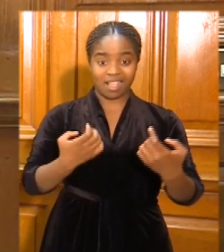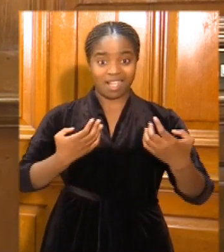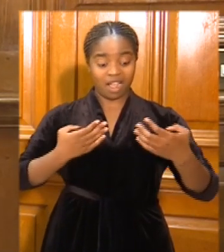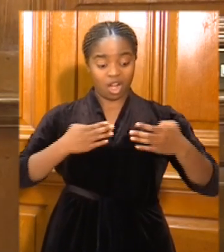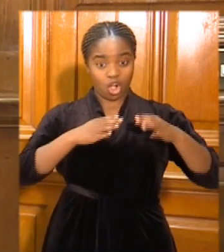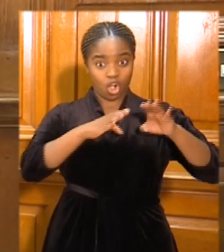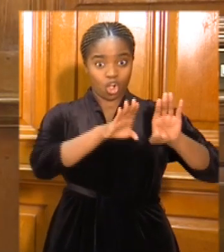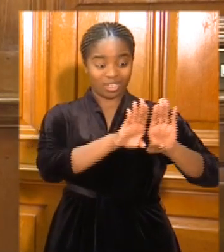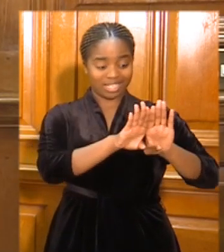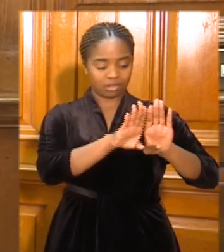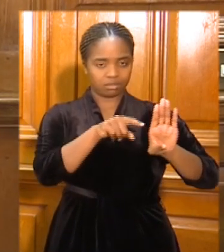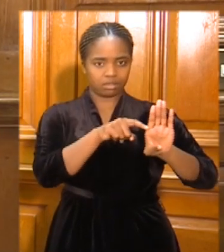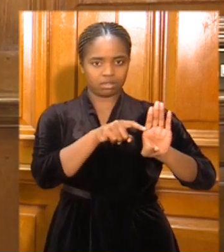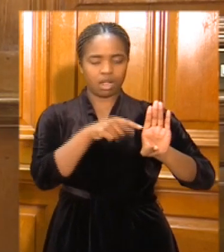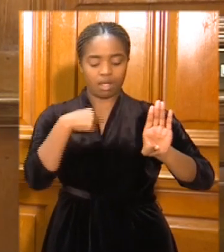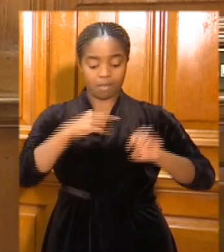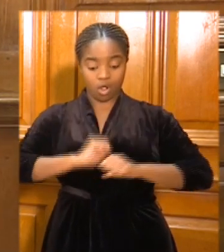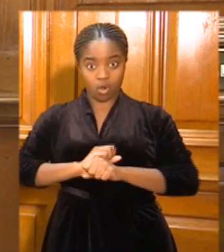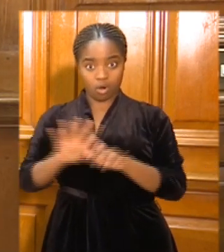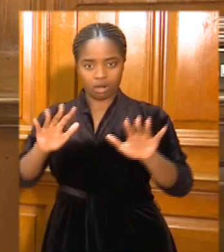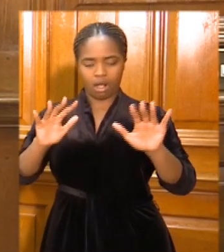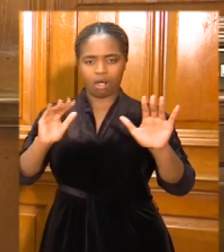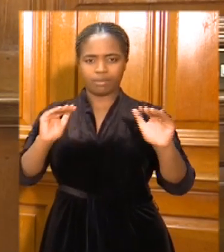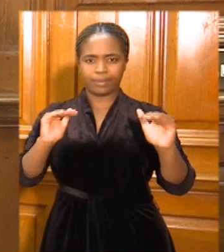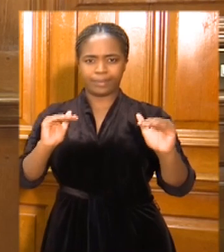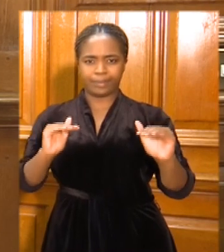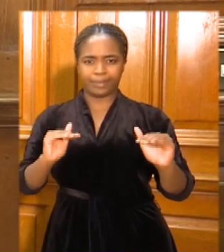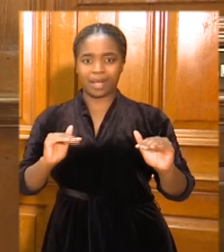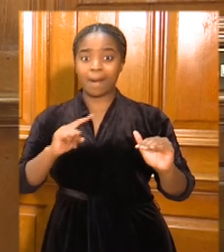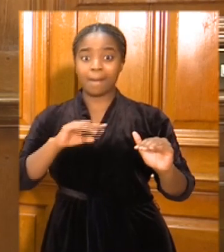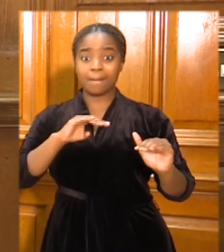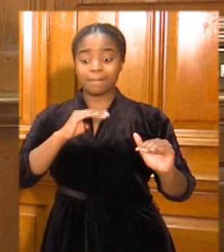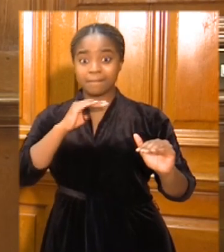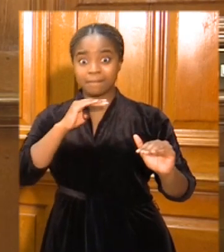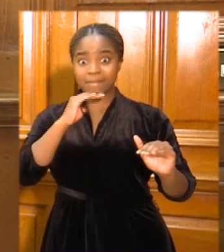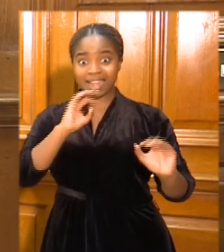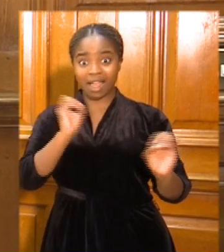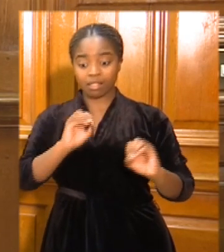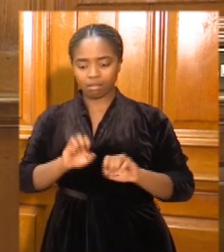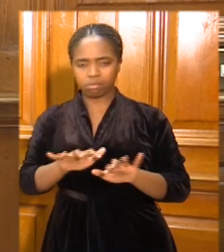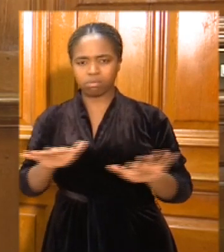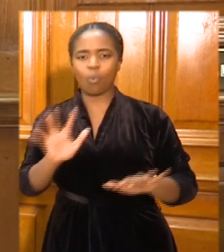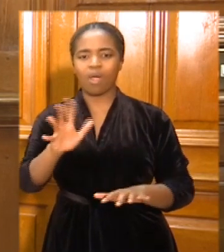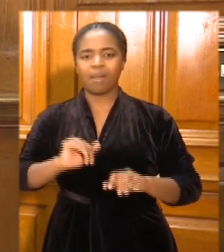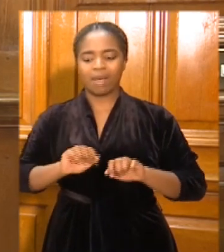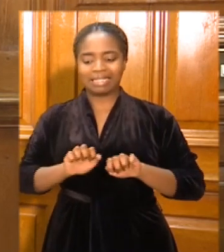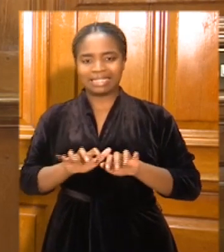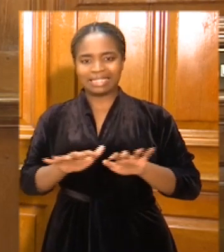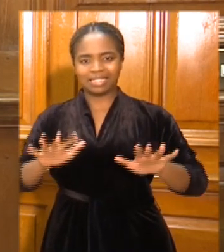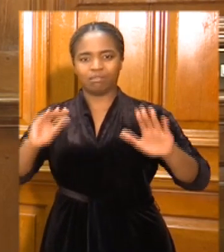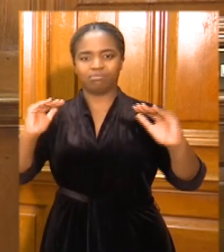only delay the spread of the virus, but that it would not be able to stop